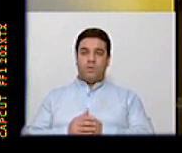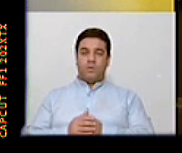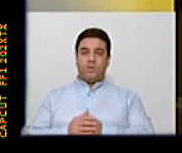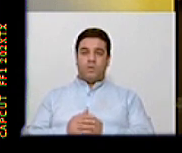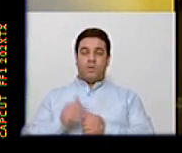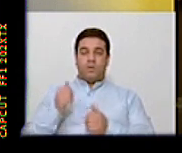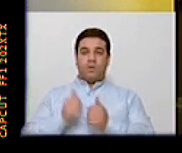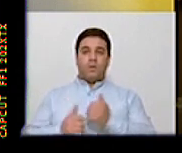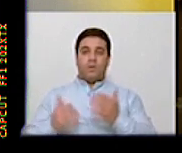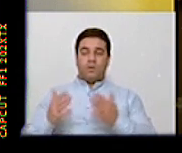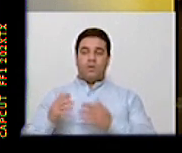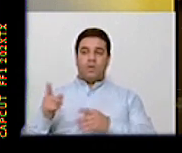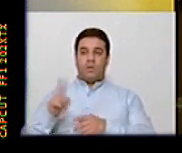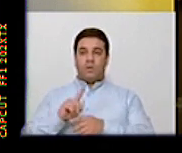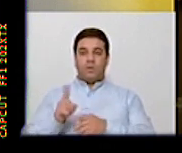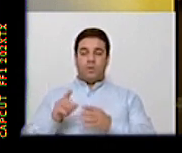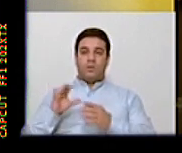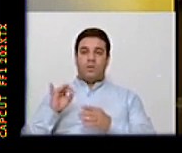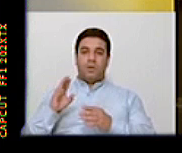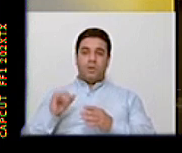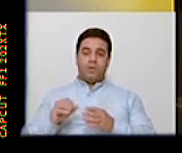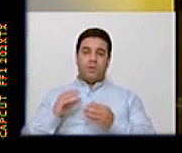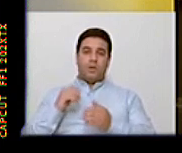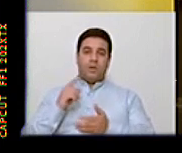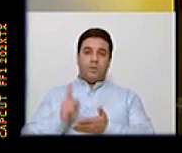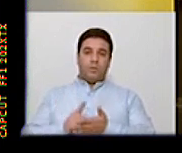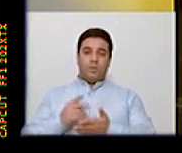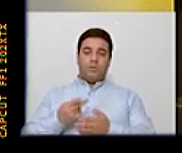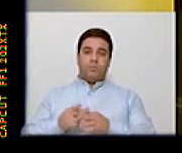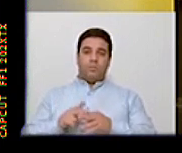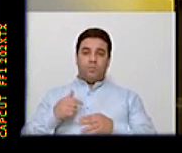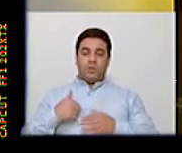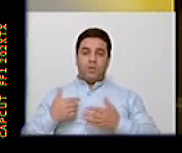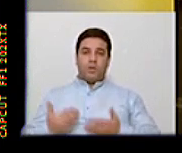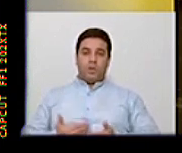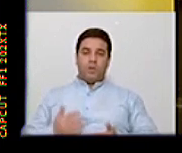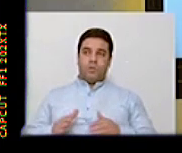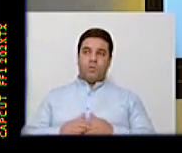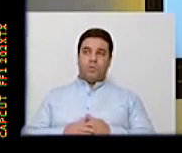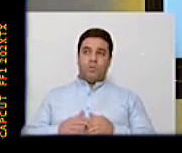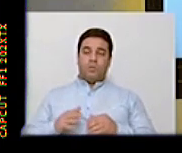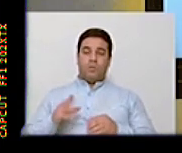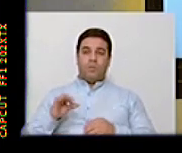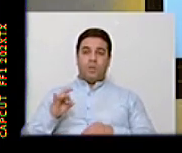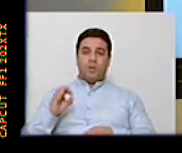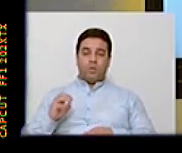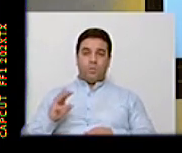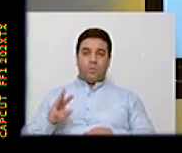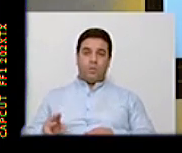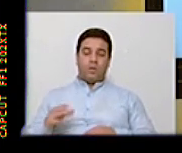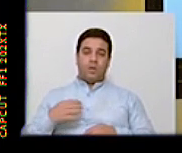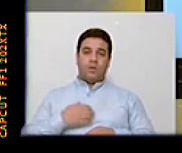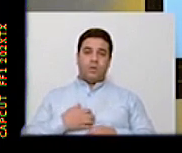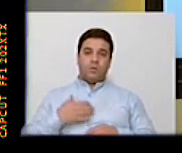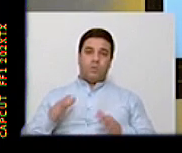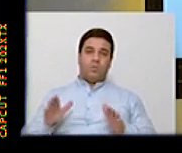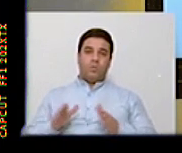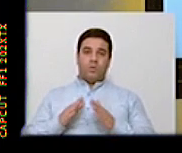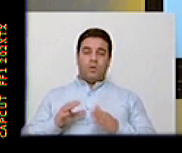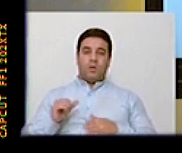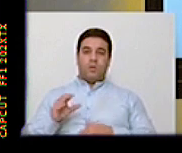Har qanday tebranuvchi sistemalarda albatta biz hayotda foydalanamiz. Metronomdan esa asosan